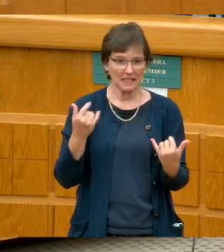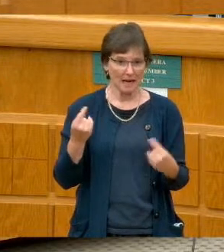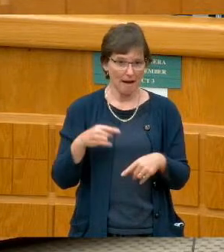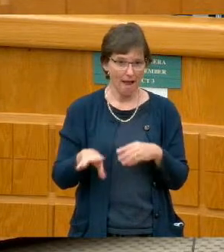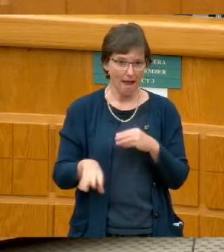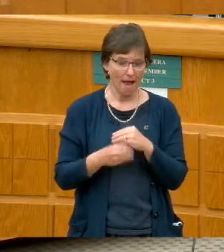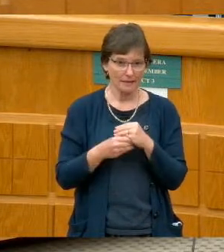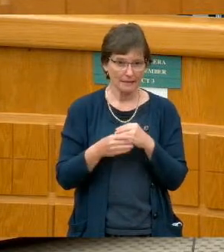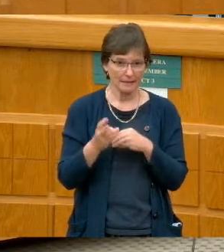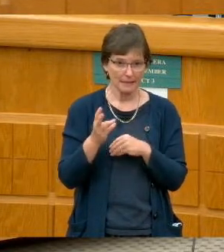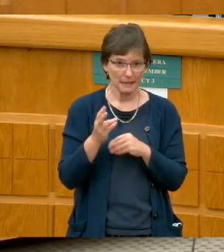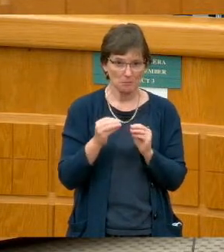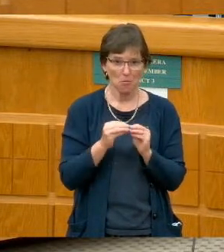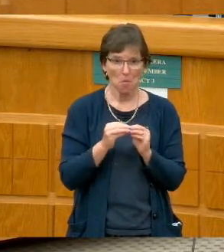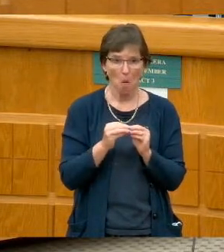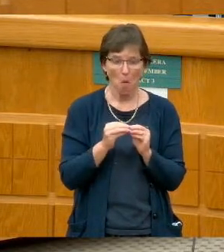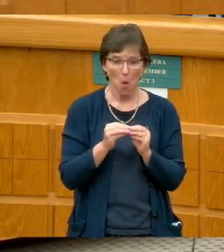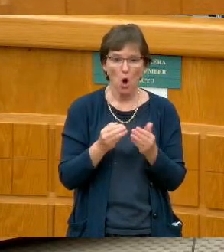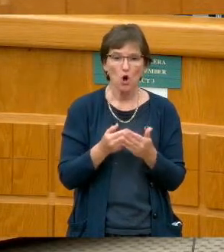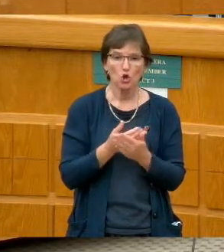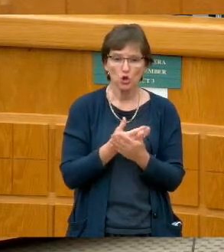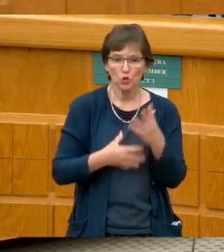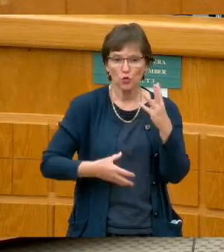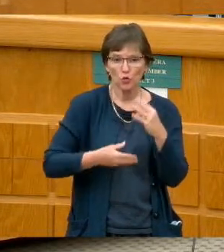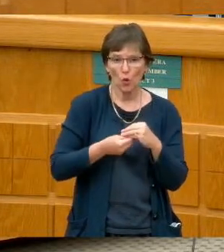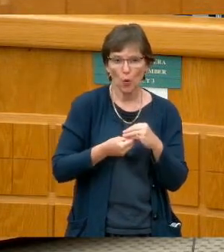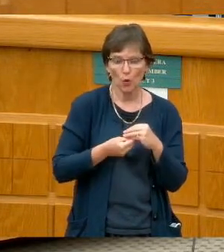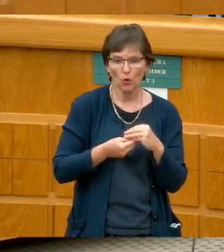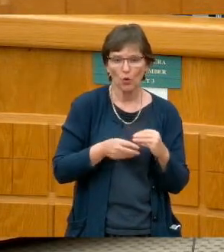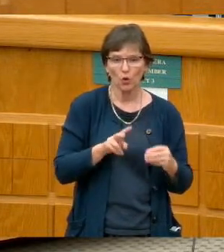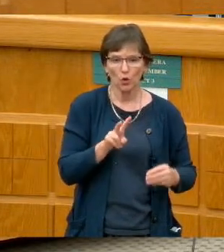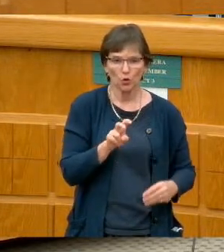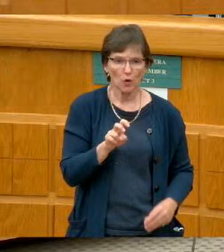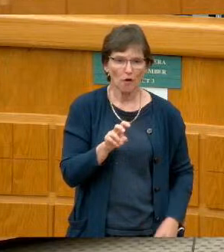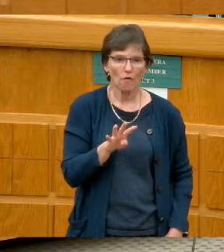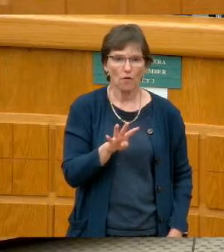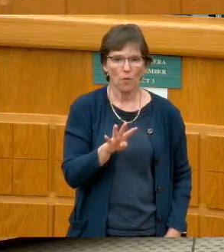that brings our new total to 249 deaths in Nueces County.